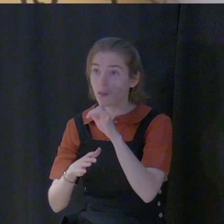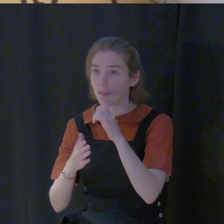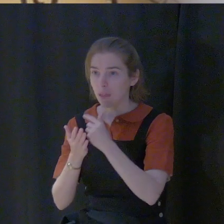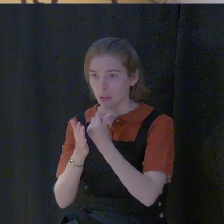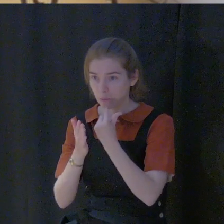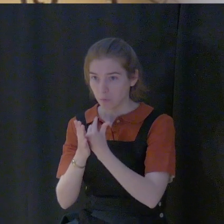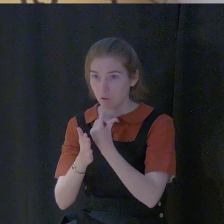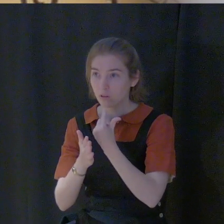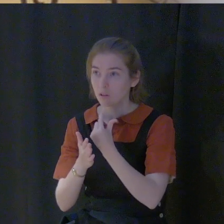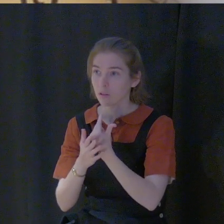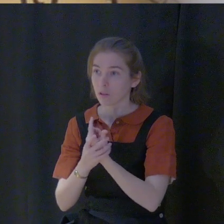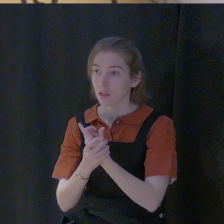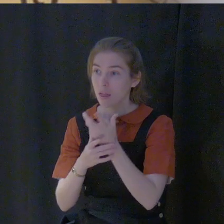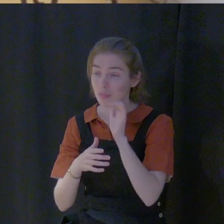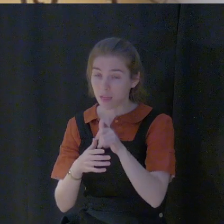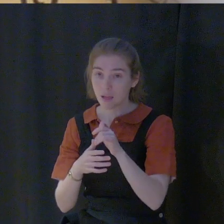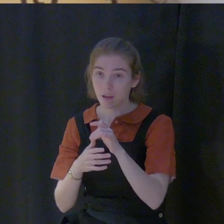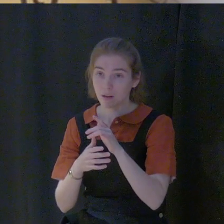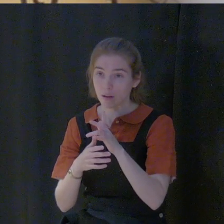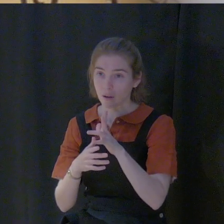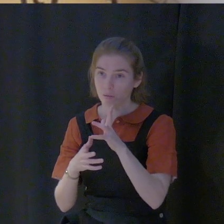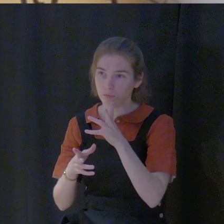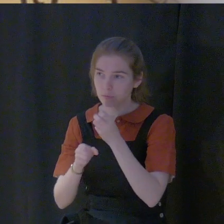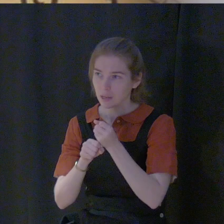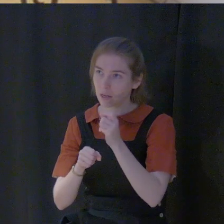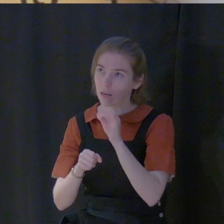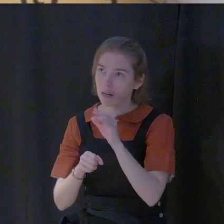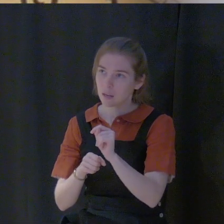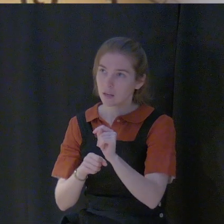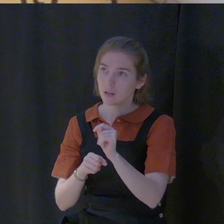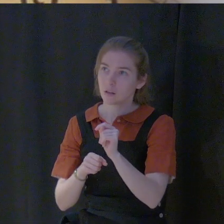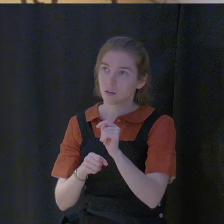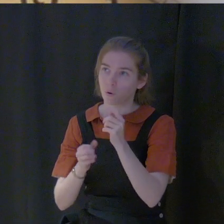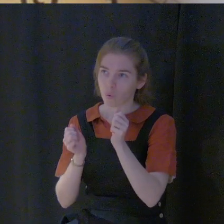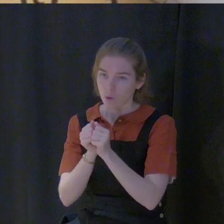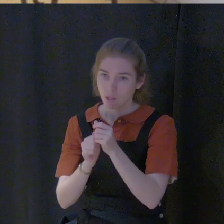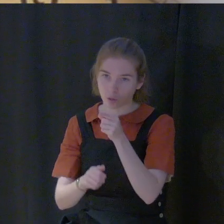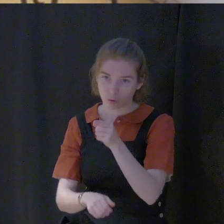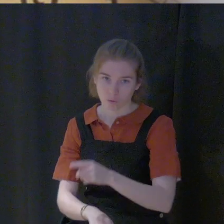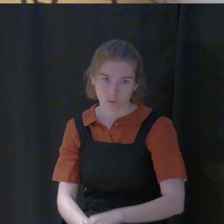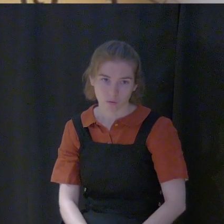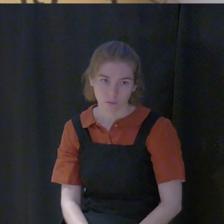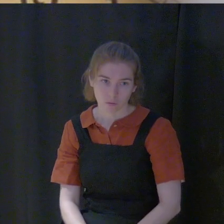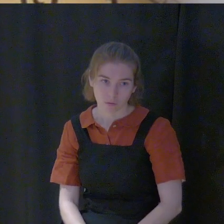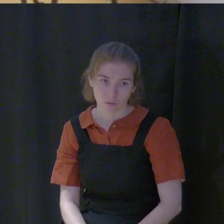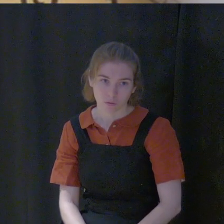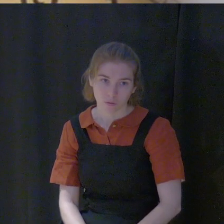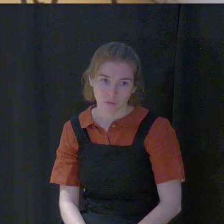sake, that I may be a partaker of it with you.